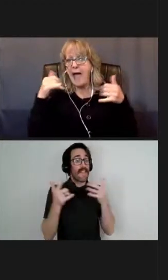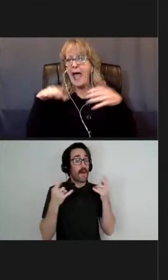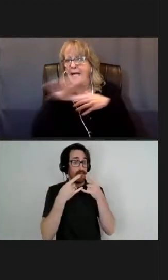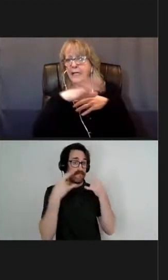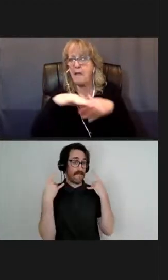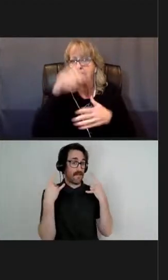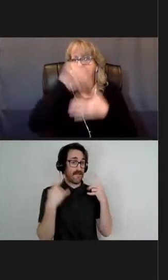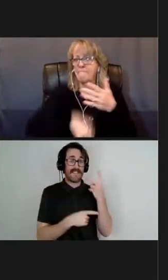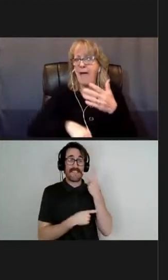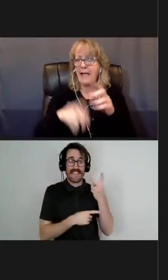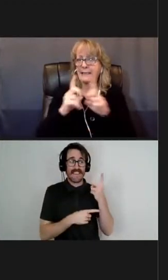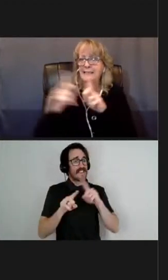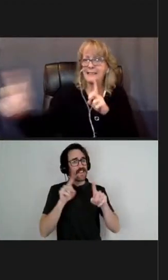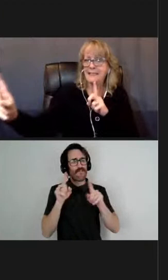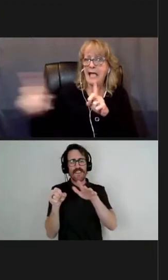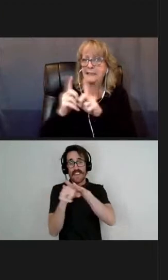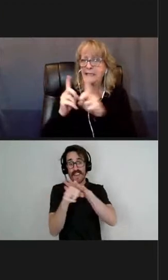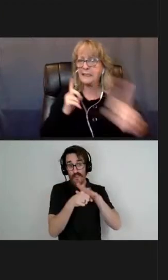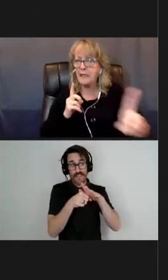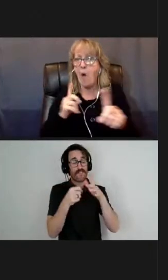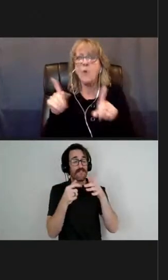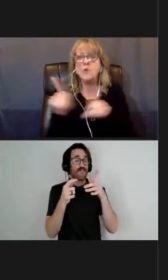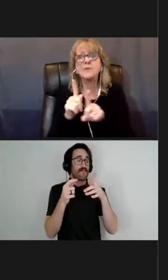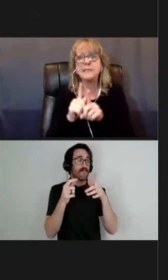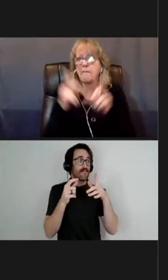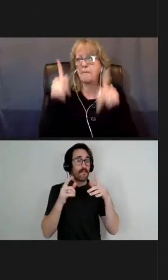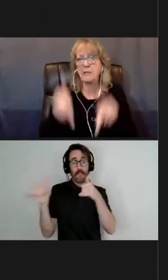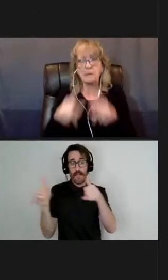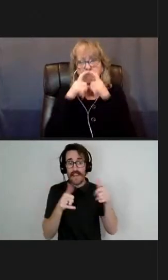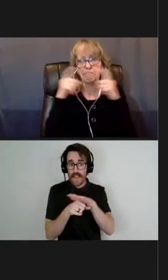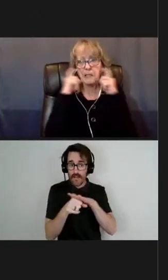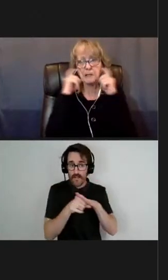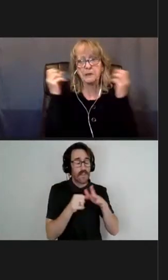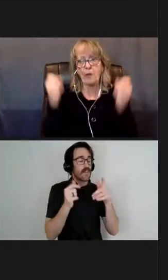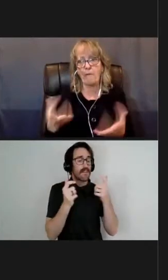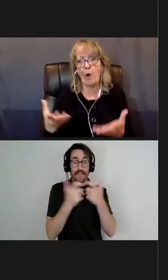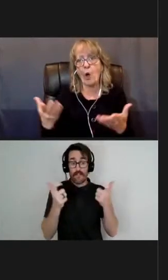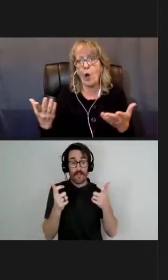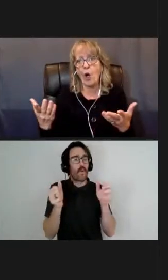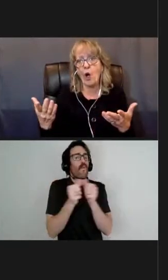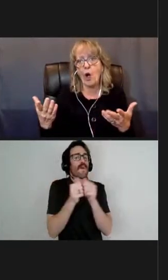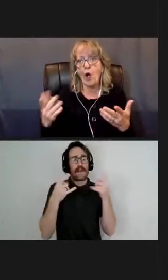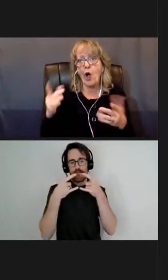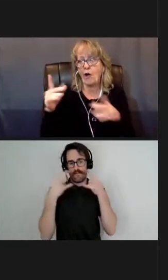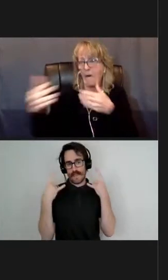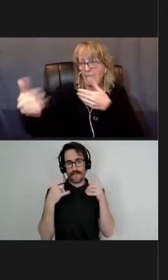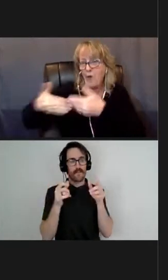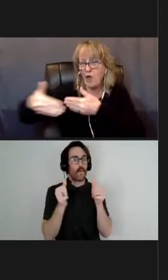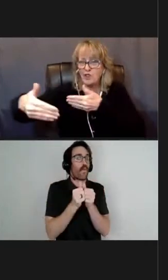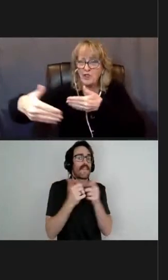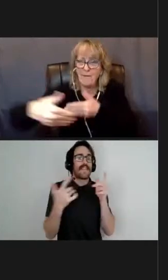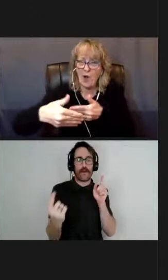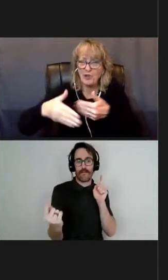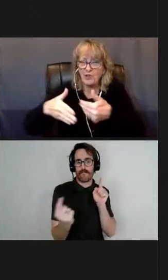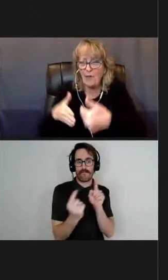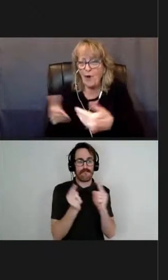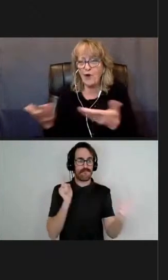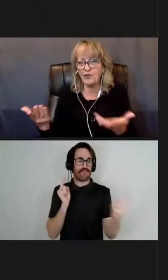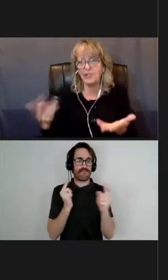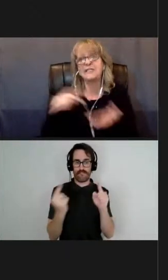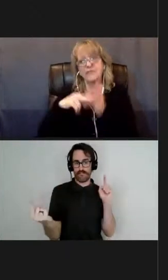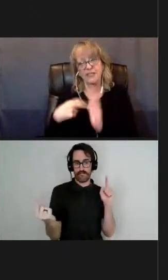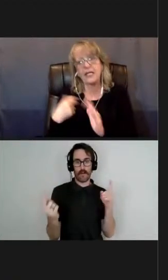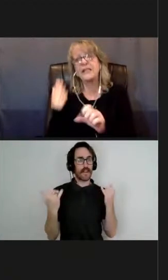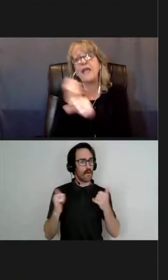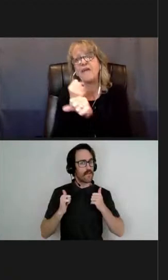certain amenities. So we're working with partners in the city to develop a Section 22 class order